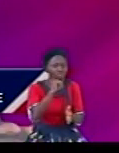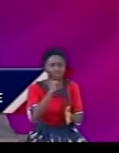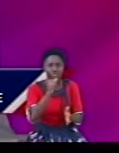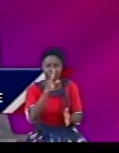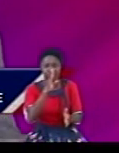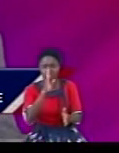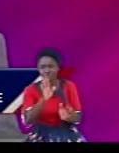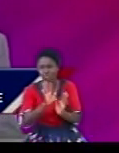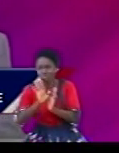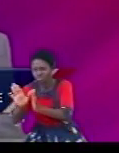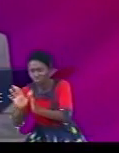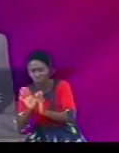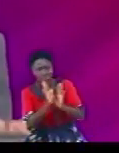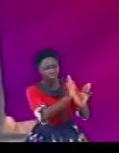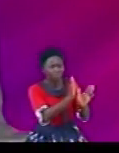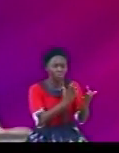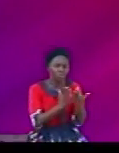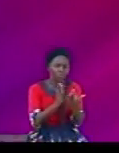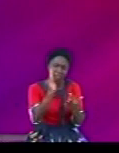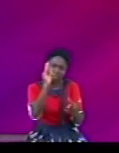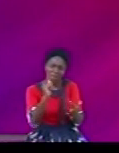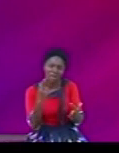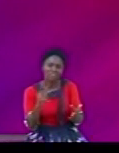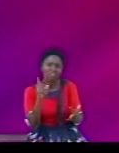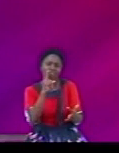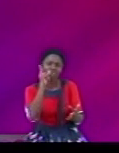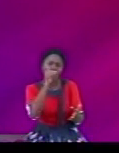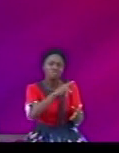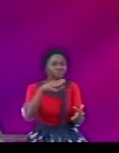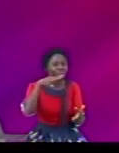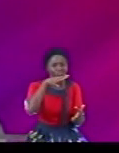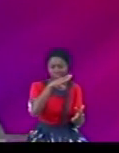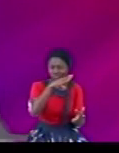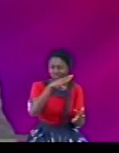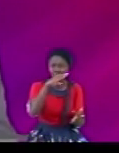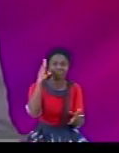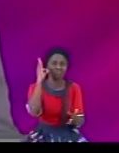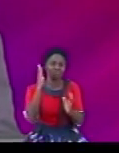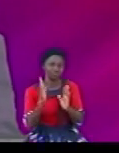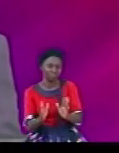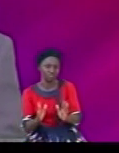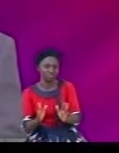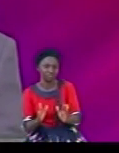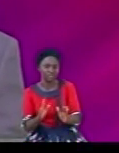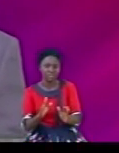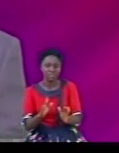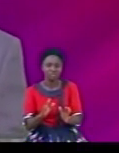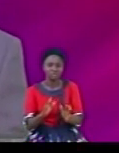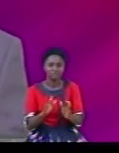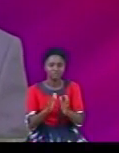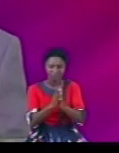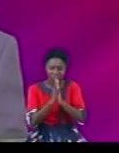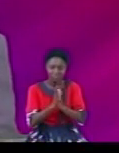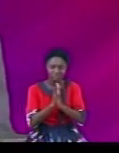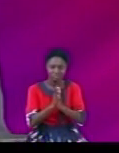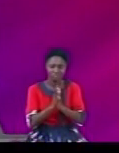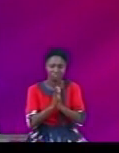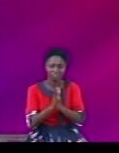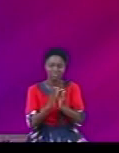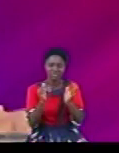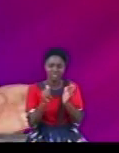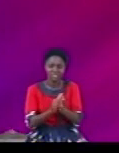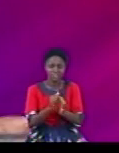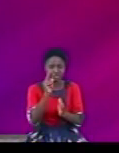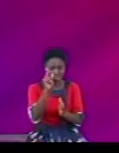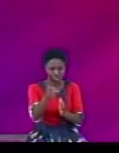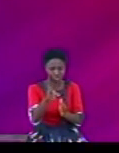fro. Pray that those you preach to, because you yourself, you are stable, will not be tossed to and fro. Pray that you're